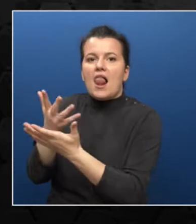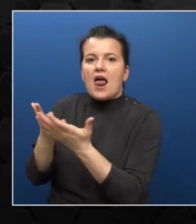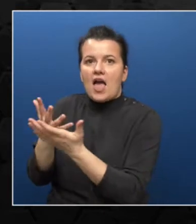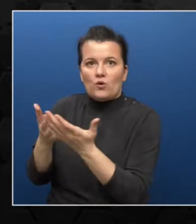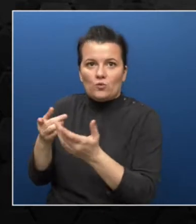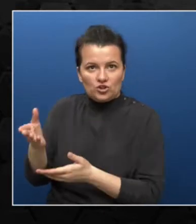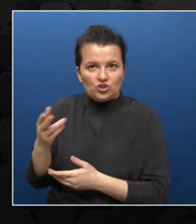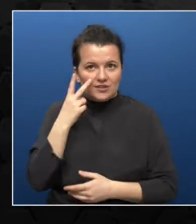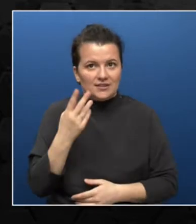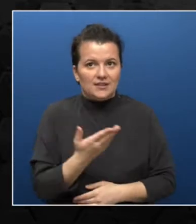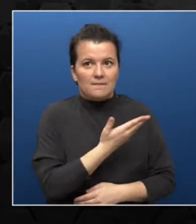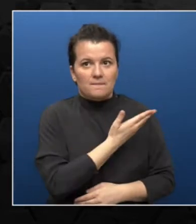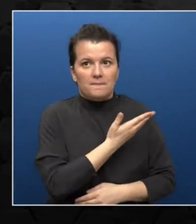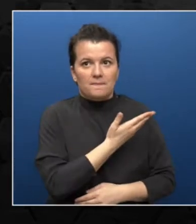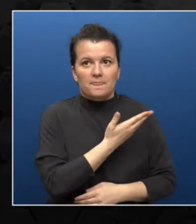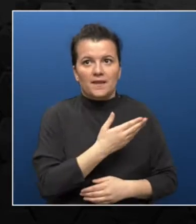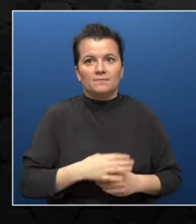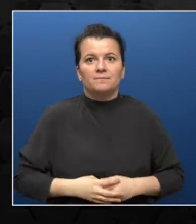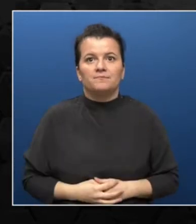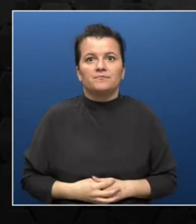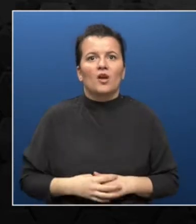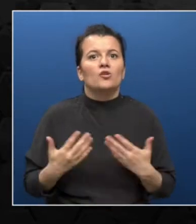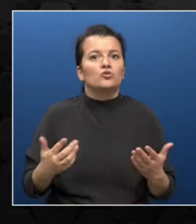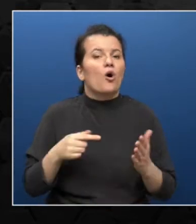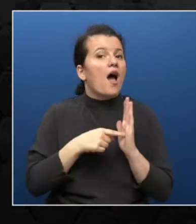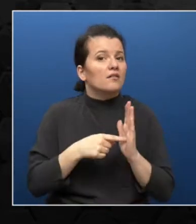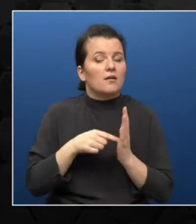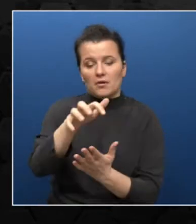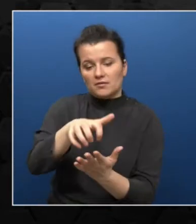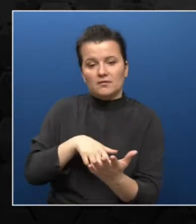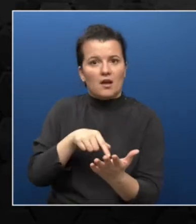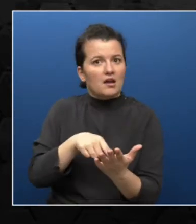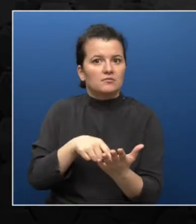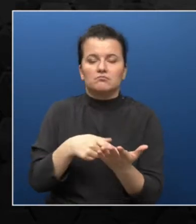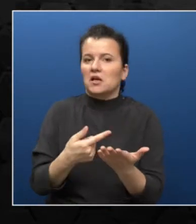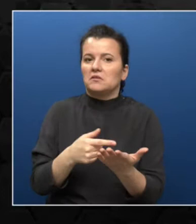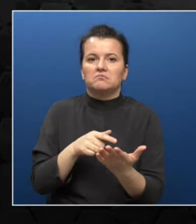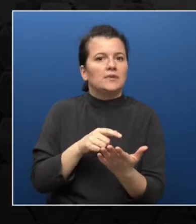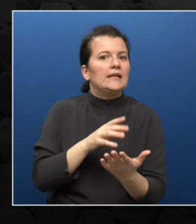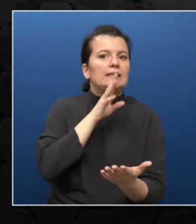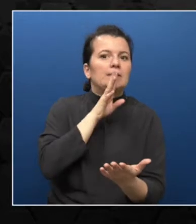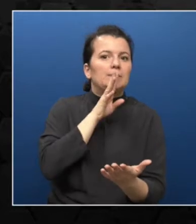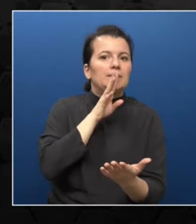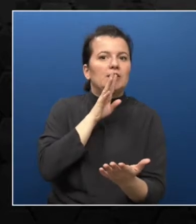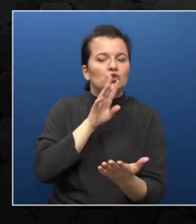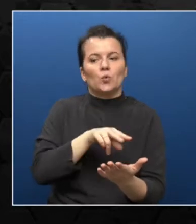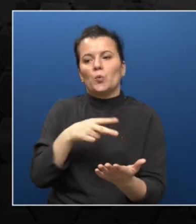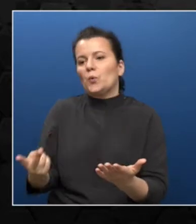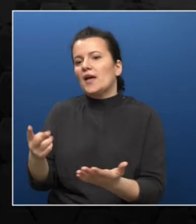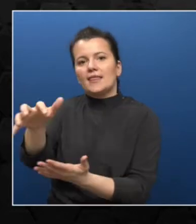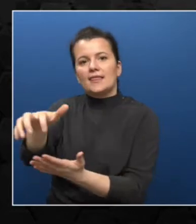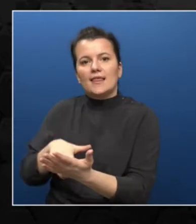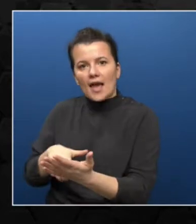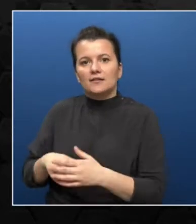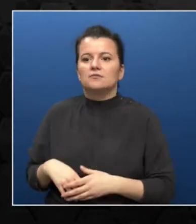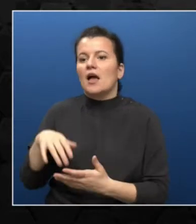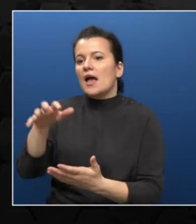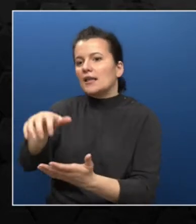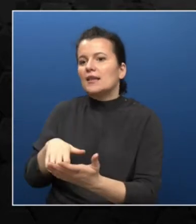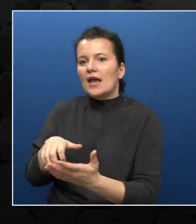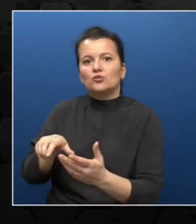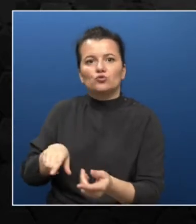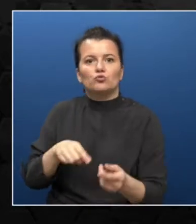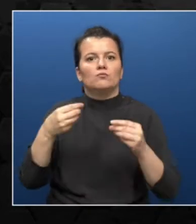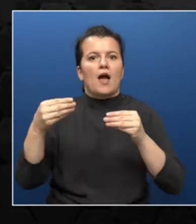computer vision, on analyzing text to speech, speech to text, taking decisions, and everything.